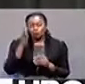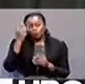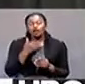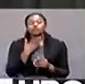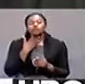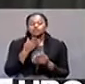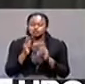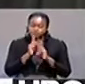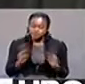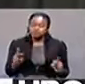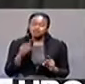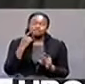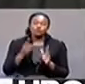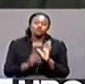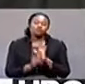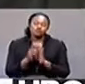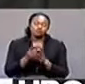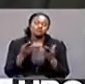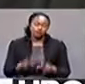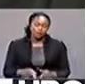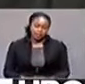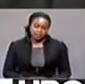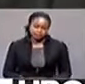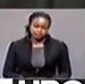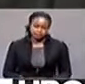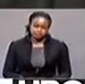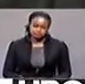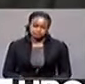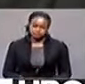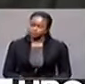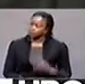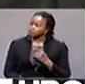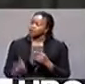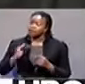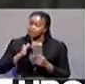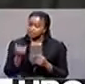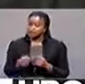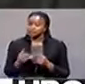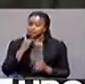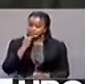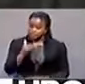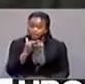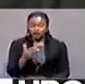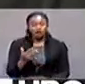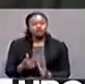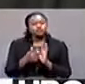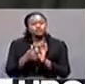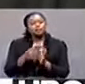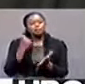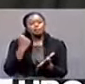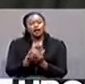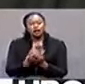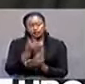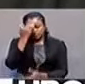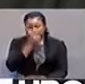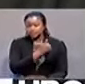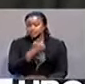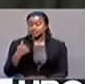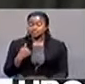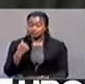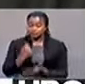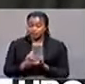have development. Madam Speaker, the history of Centenary Bank.